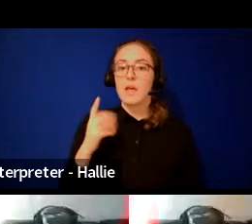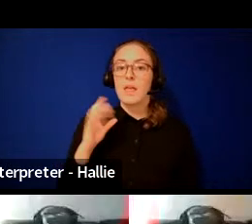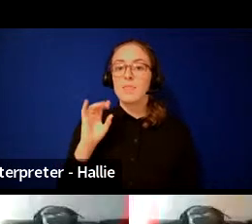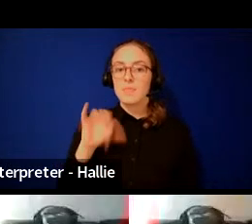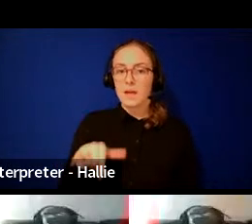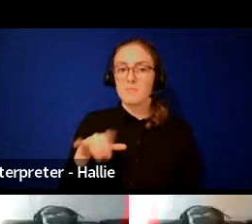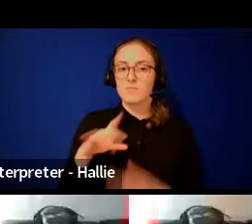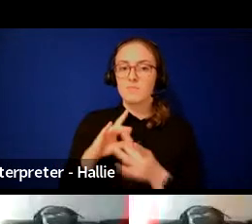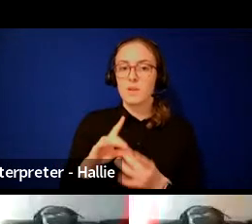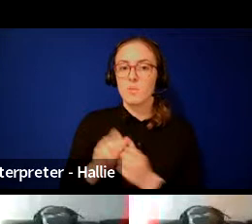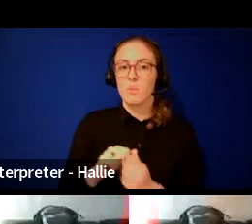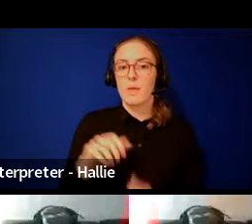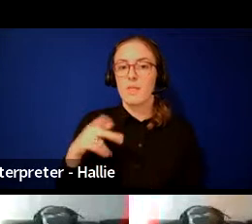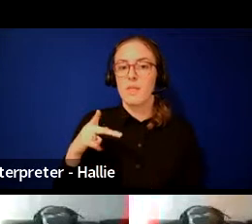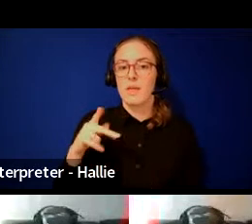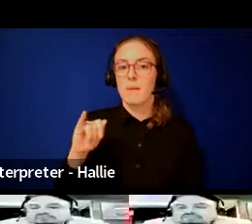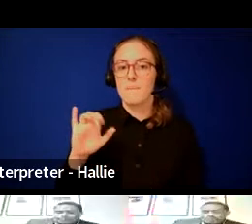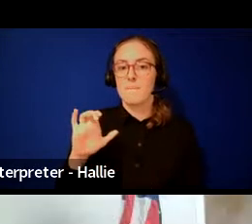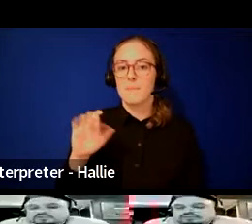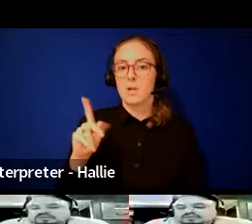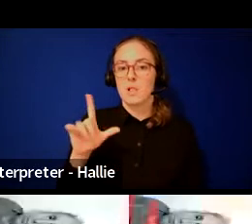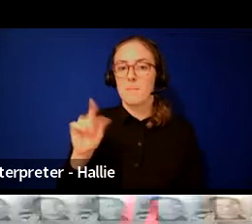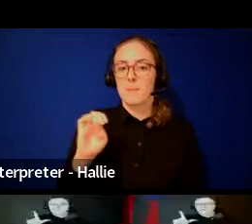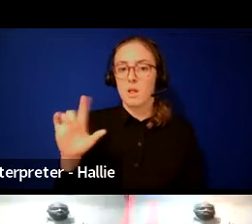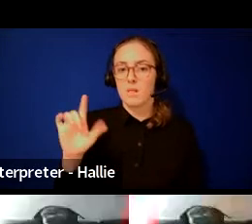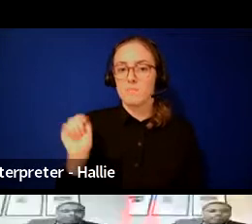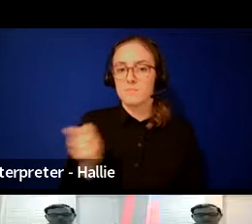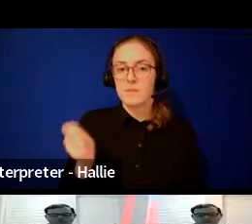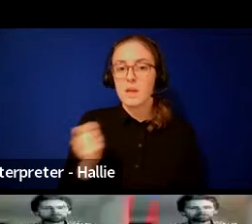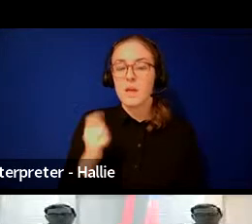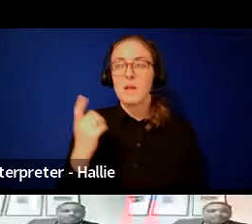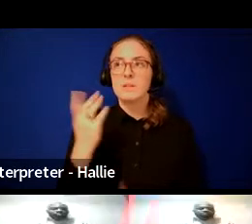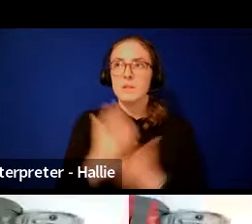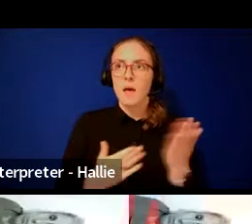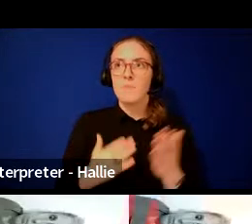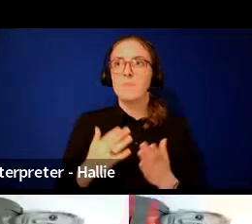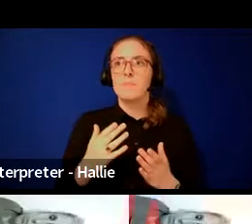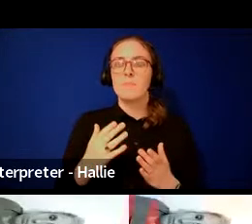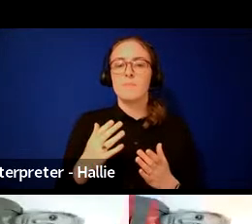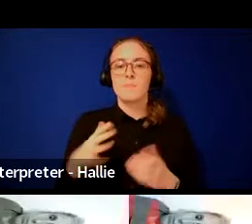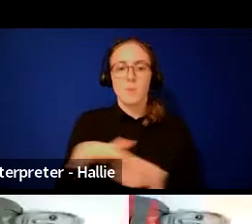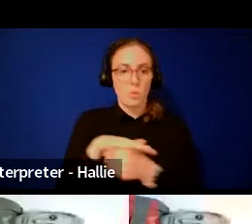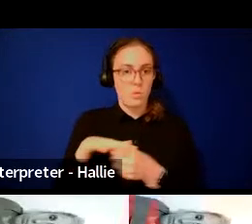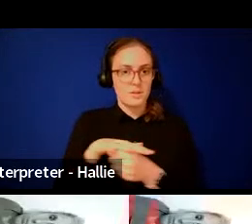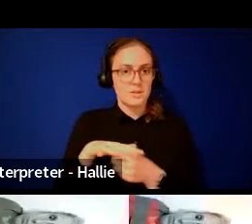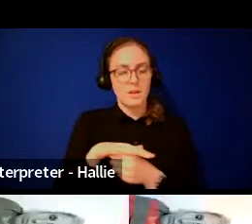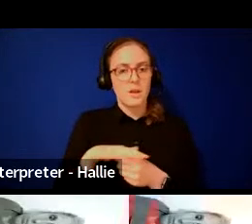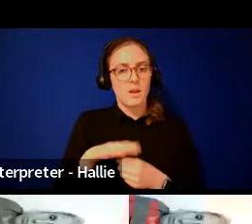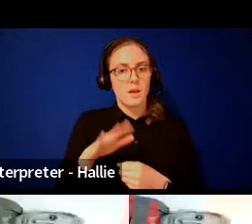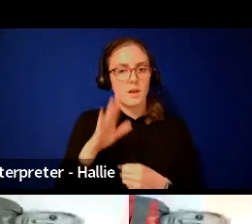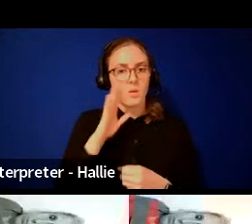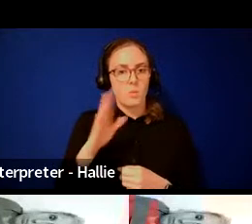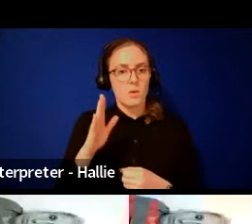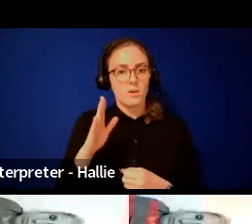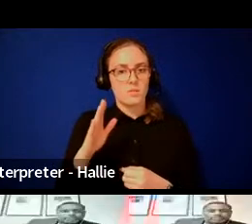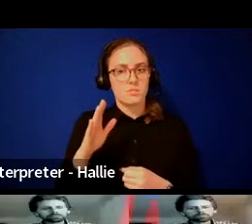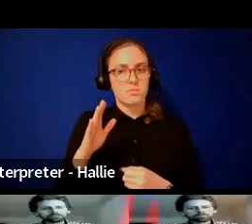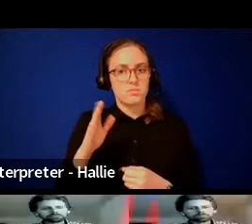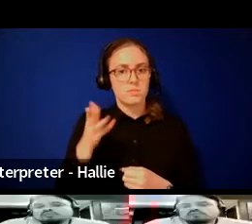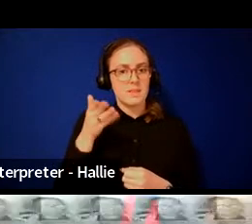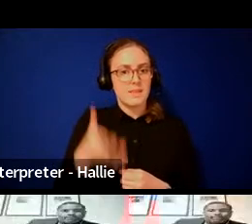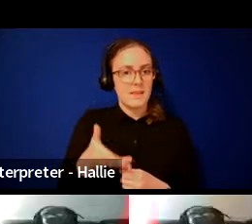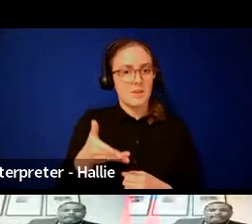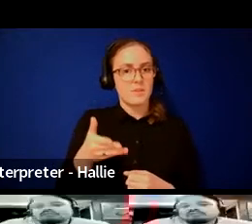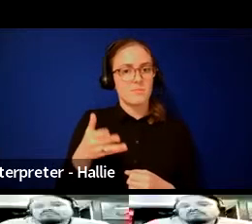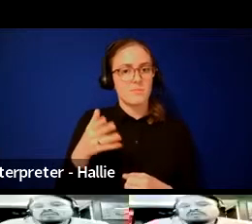pickleball topic, will any of the courts that potentially will be approved located in residential communities, more specifically in